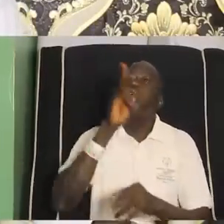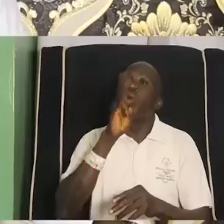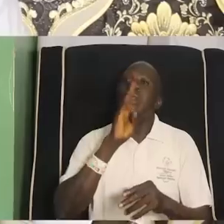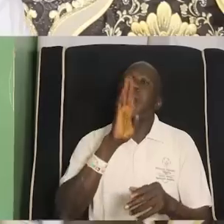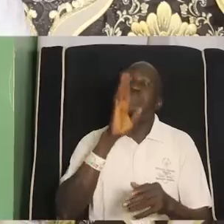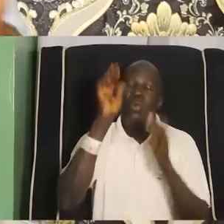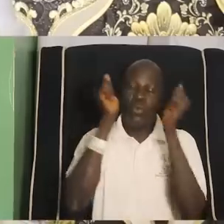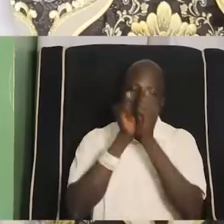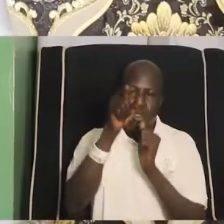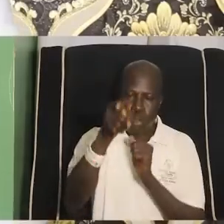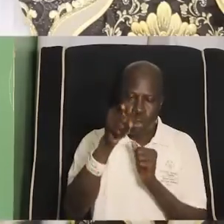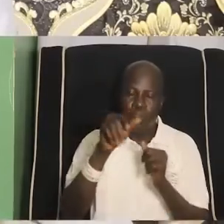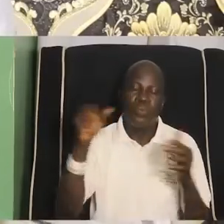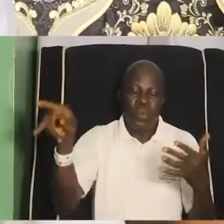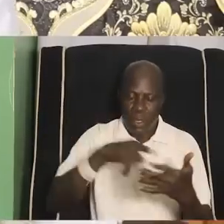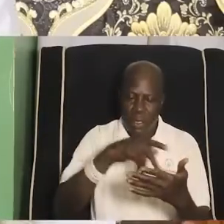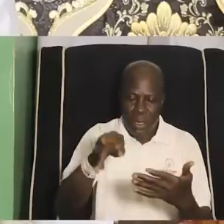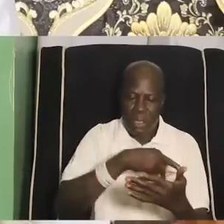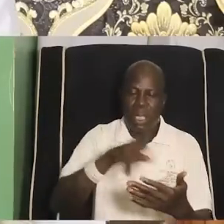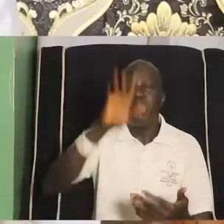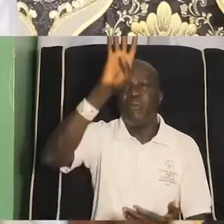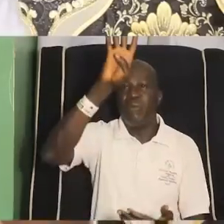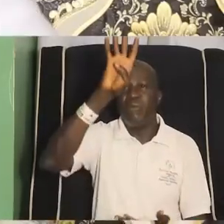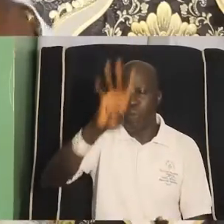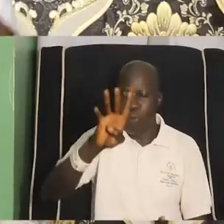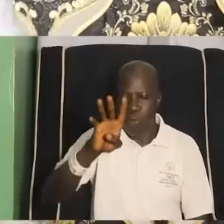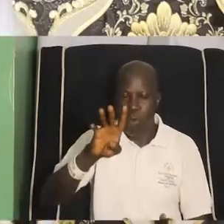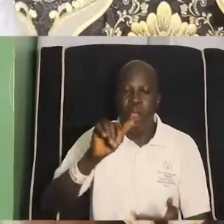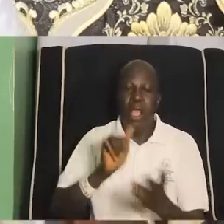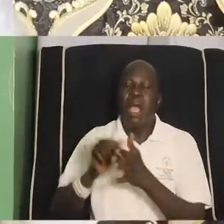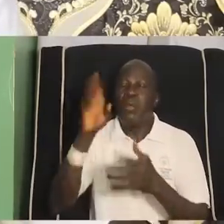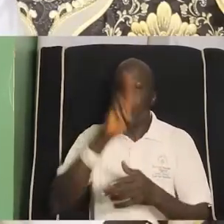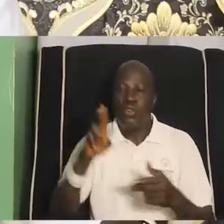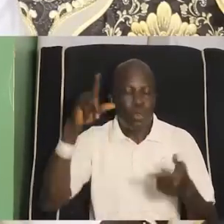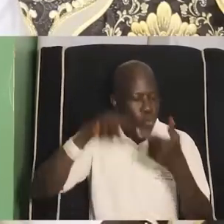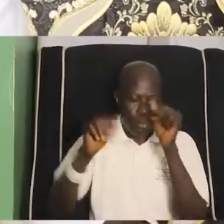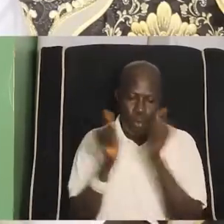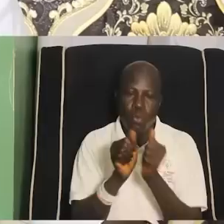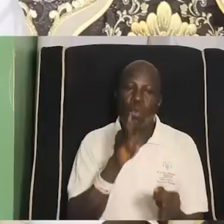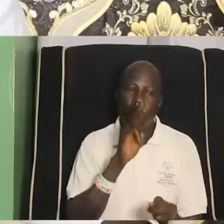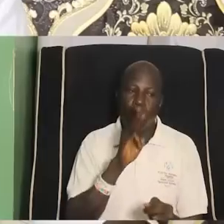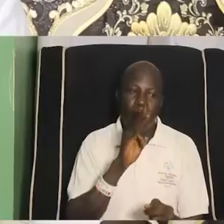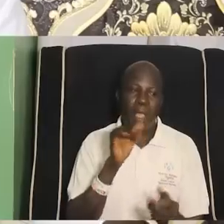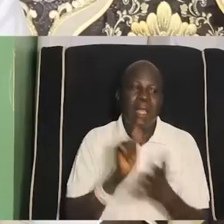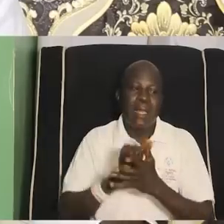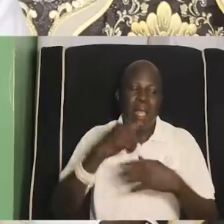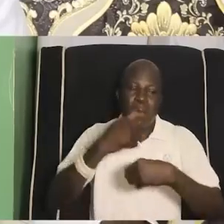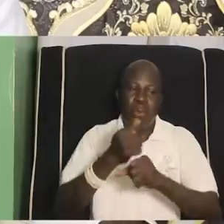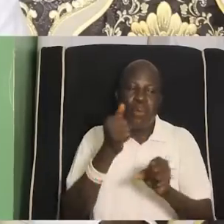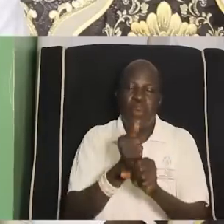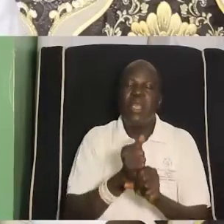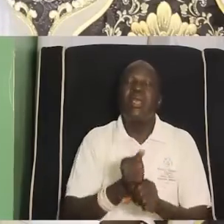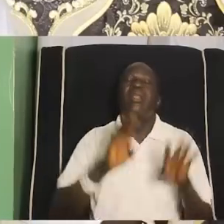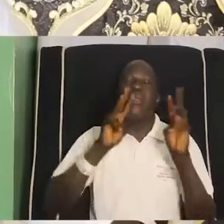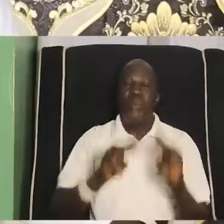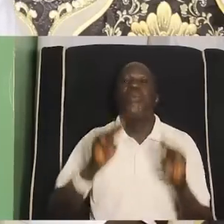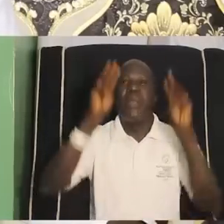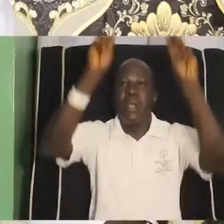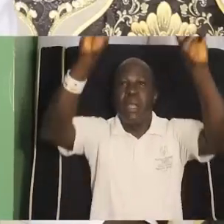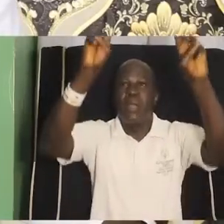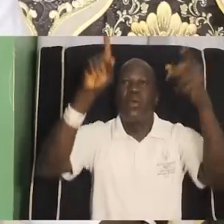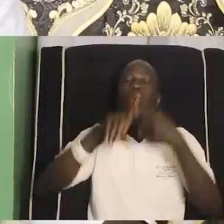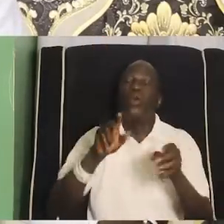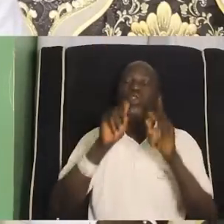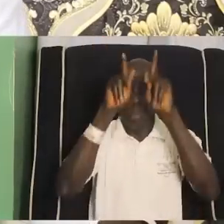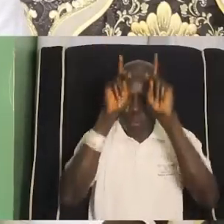Let water be with you. Sam 4 ló fẹ́ lò lé mi. You read Sam 4. Tí wàá ń lò sí omi yẹn. That I read to your water. ma je ki iyanu yen ti sele. That's what make that